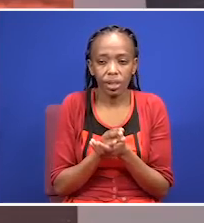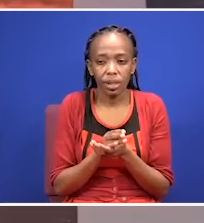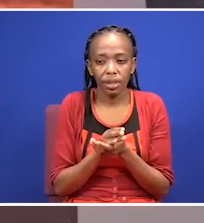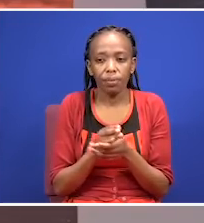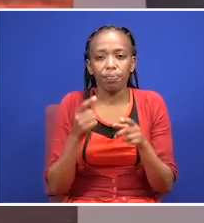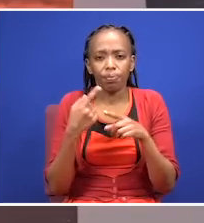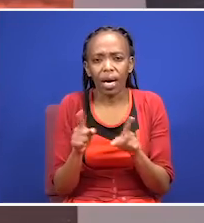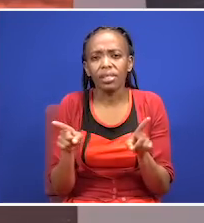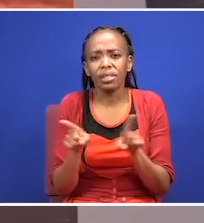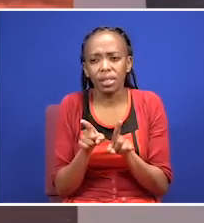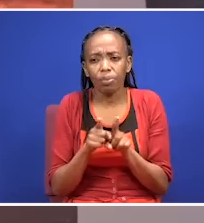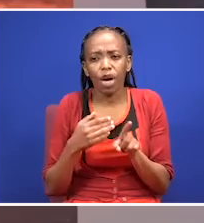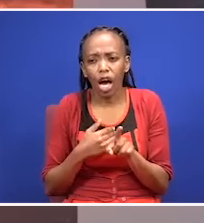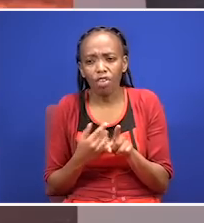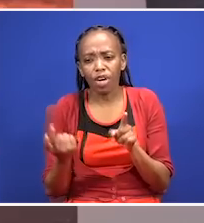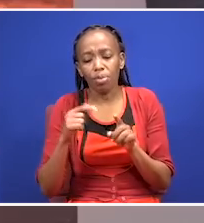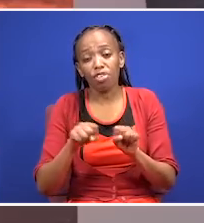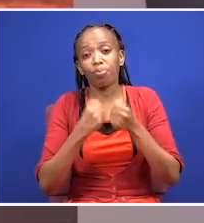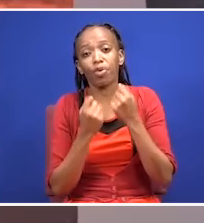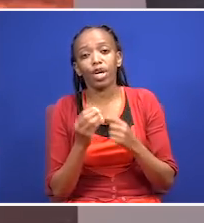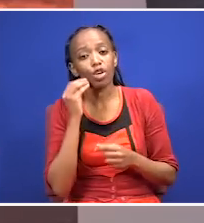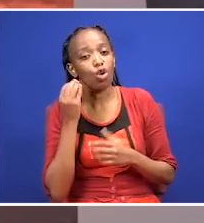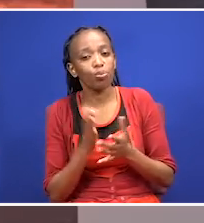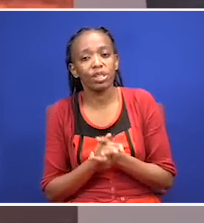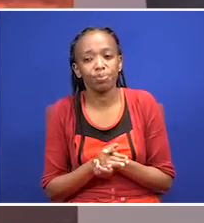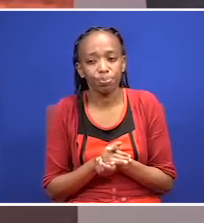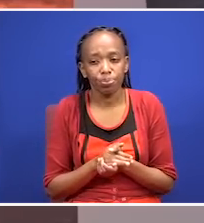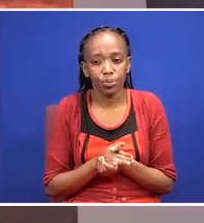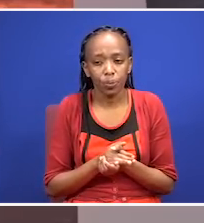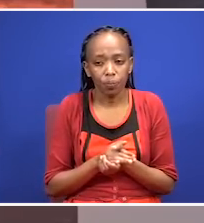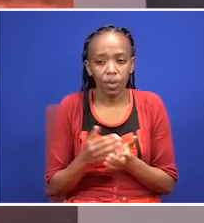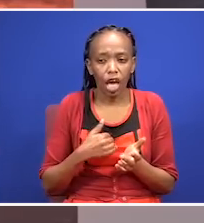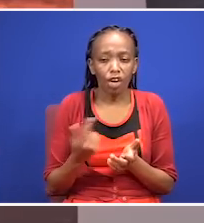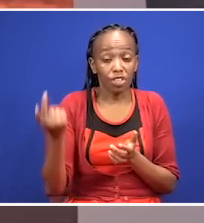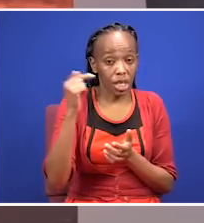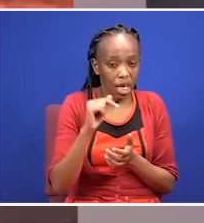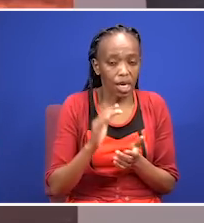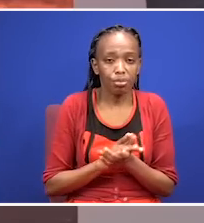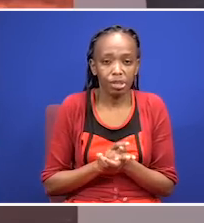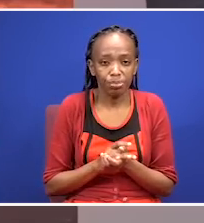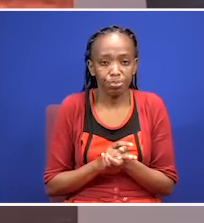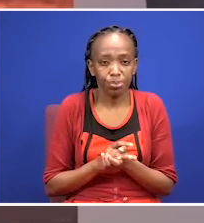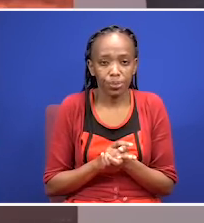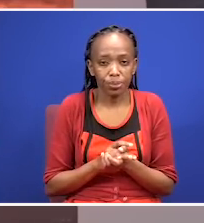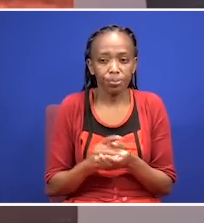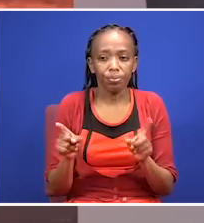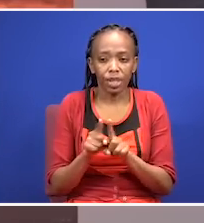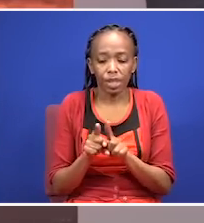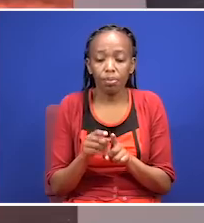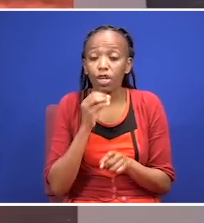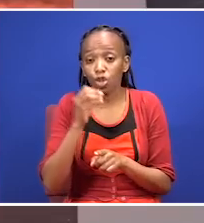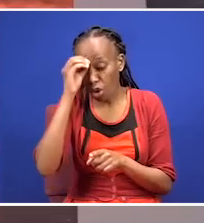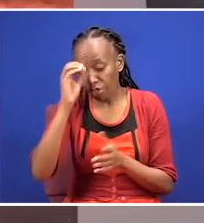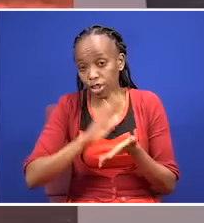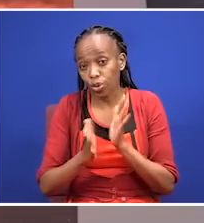yet they have come from broken homes they have come as orphans